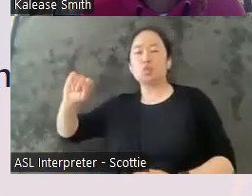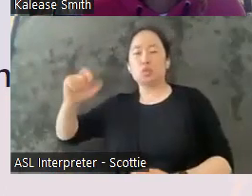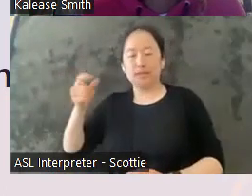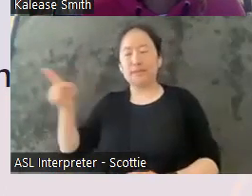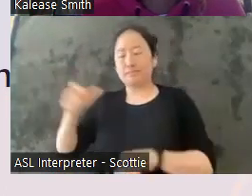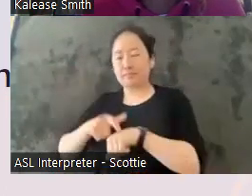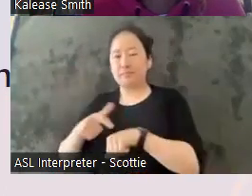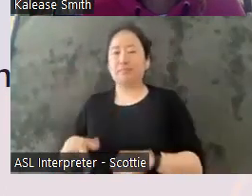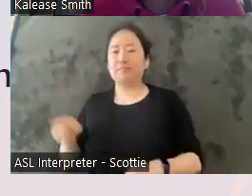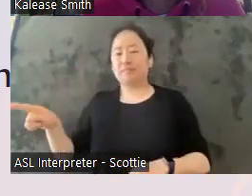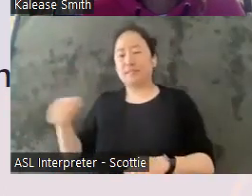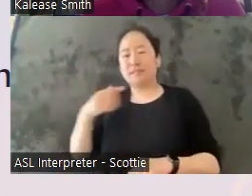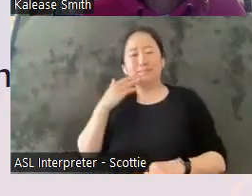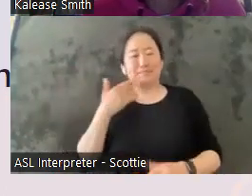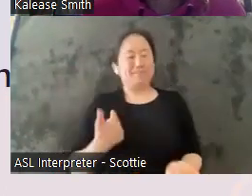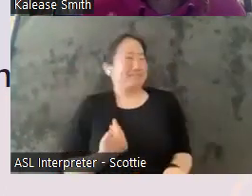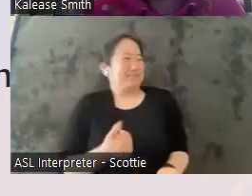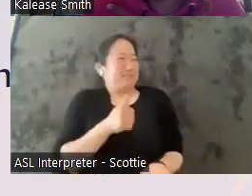consider myself a person that would